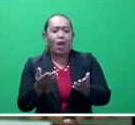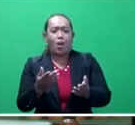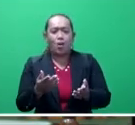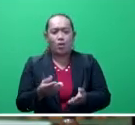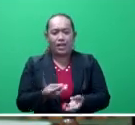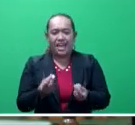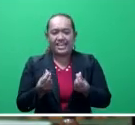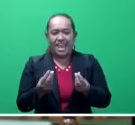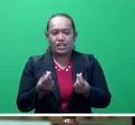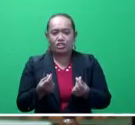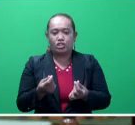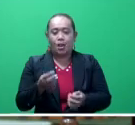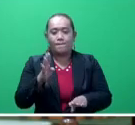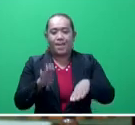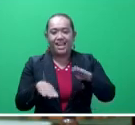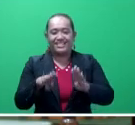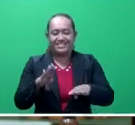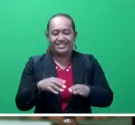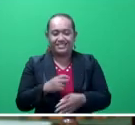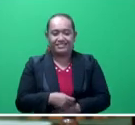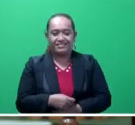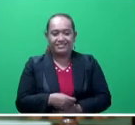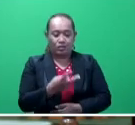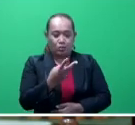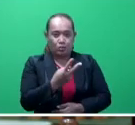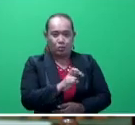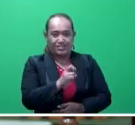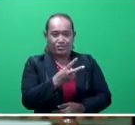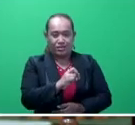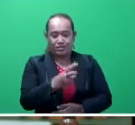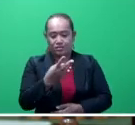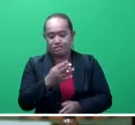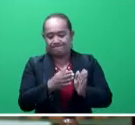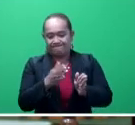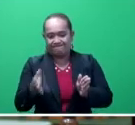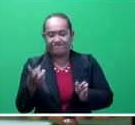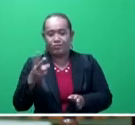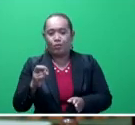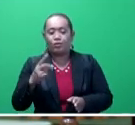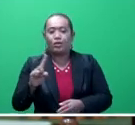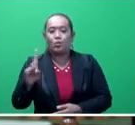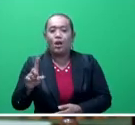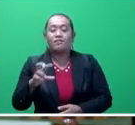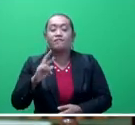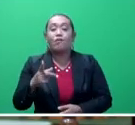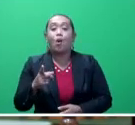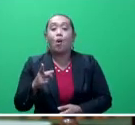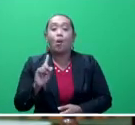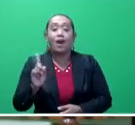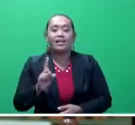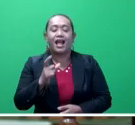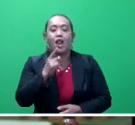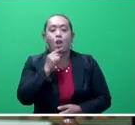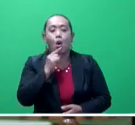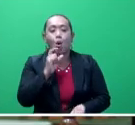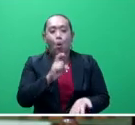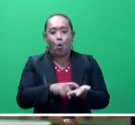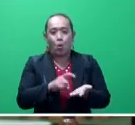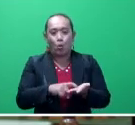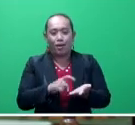for the 2020-2021 financial year were included as part of loan funding, which was clearly laid out